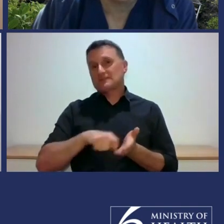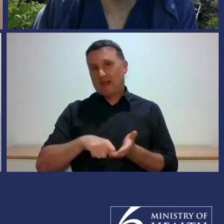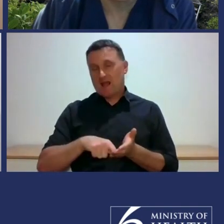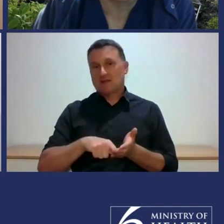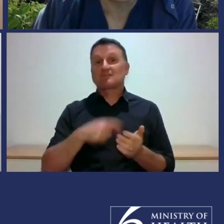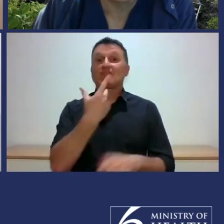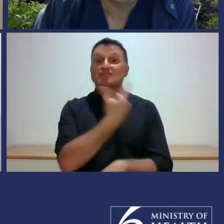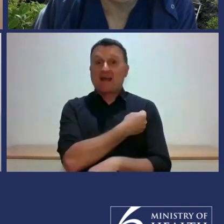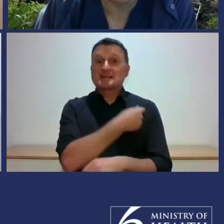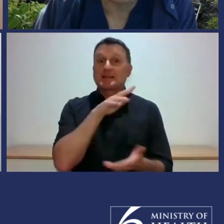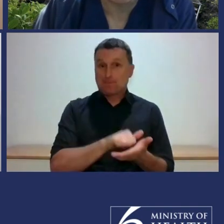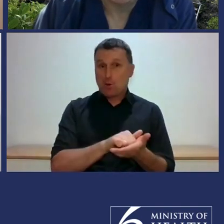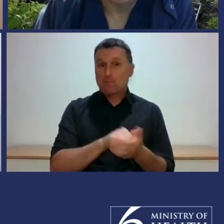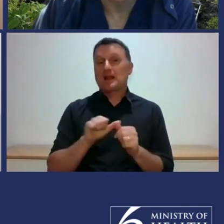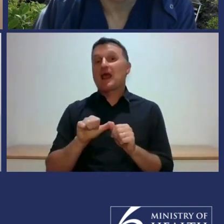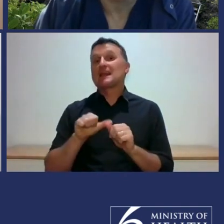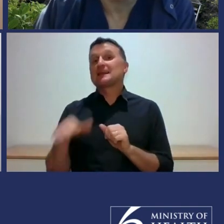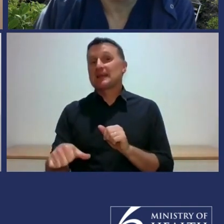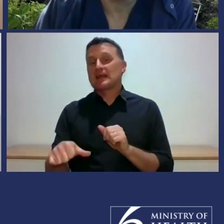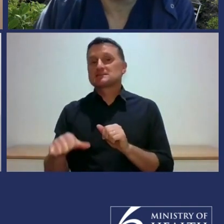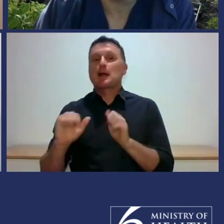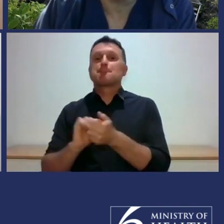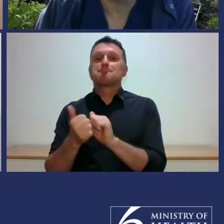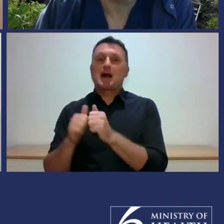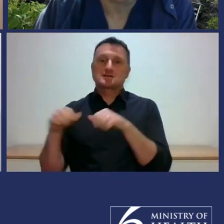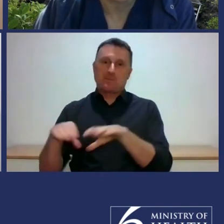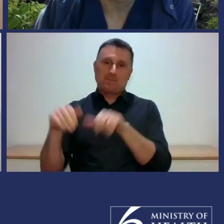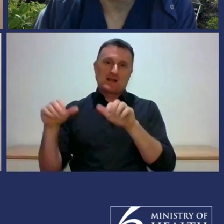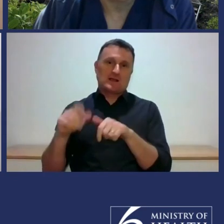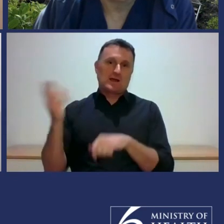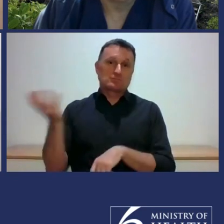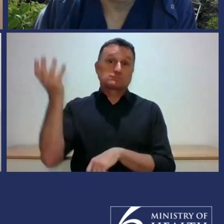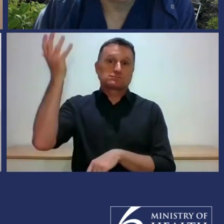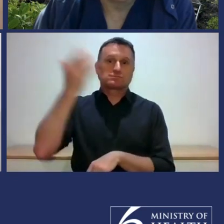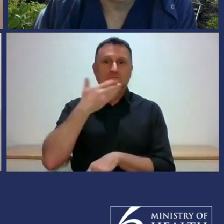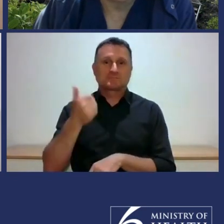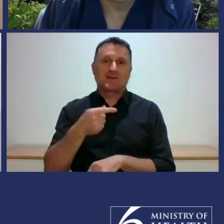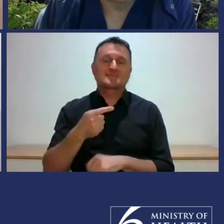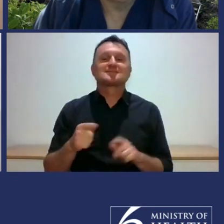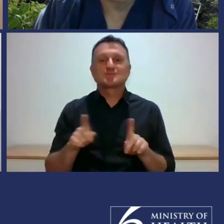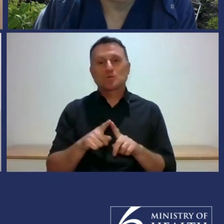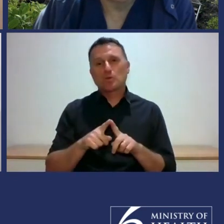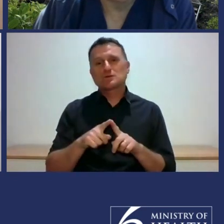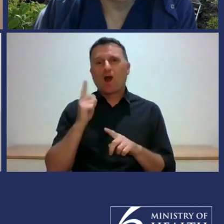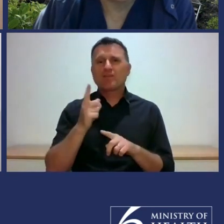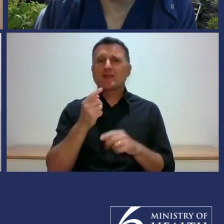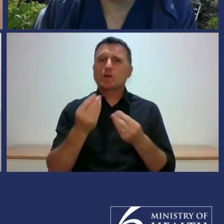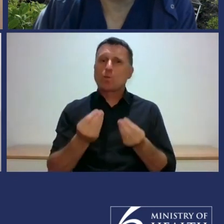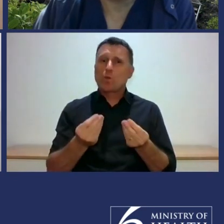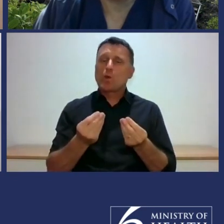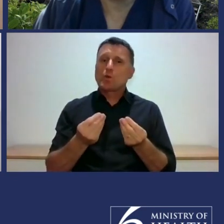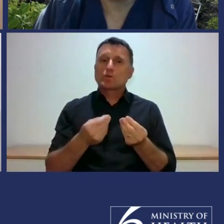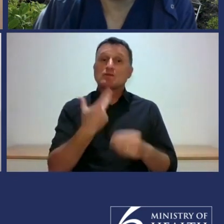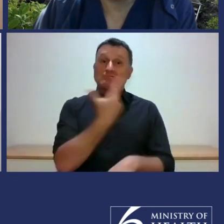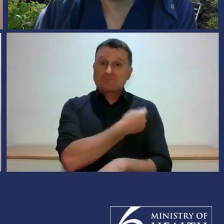very much. If you get the vaccine, definitely. And I can also recommend taking a really good book for that 15 or 20 minutes after